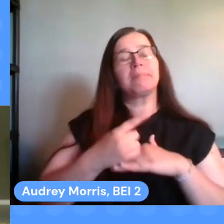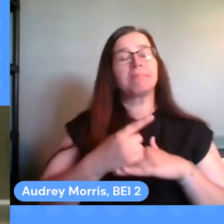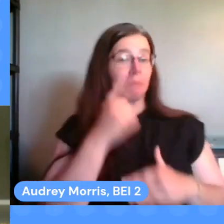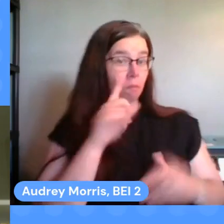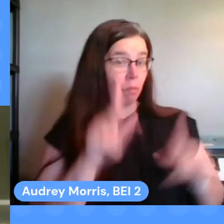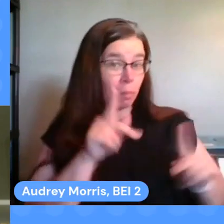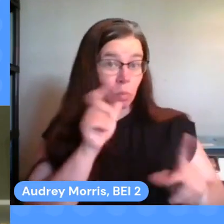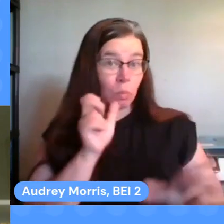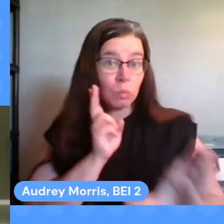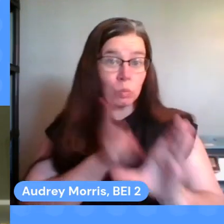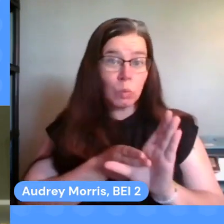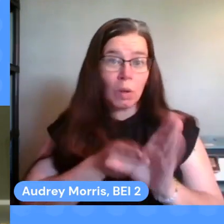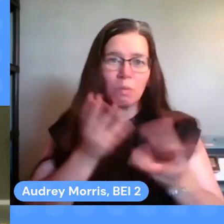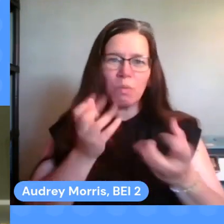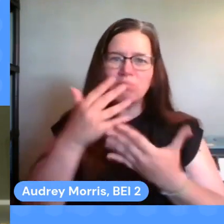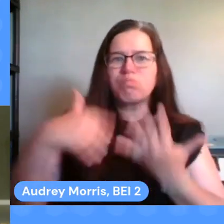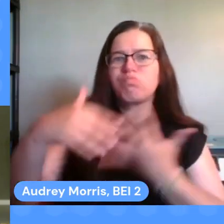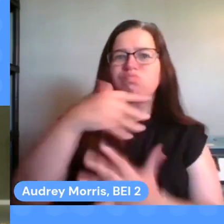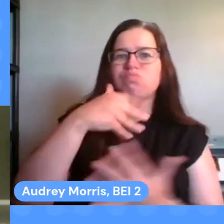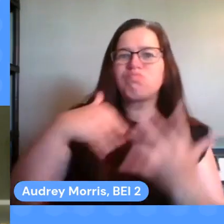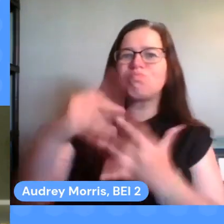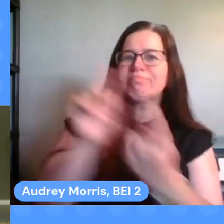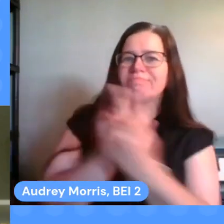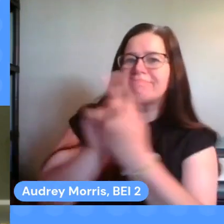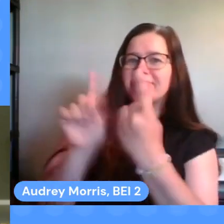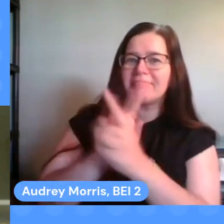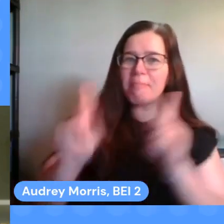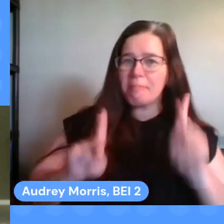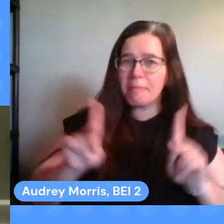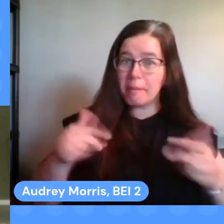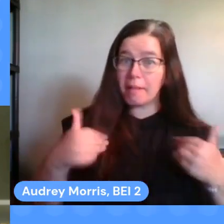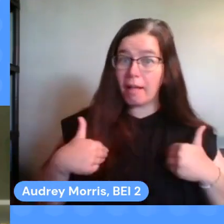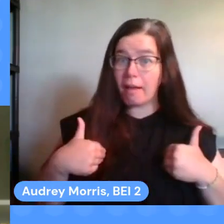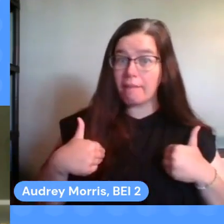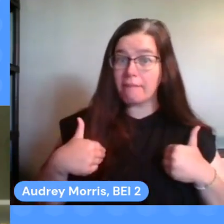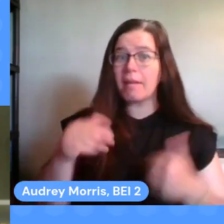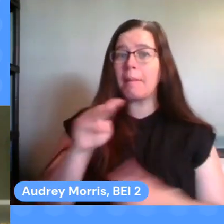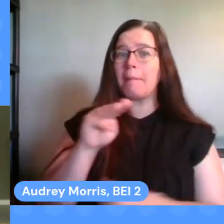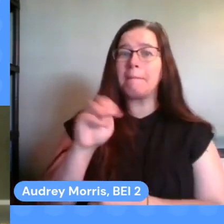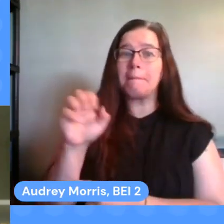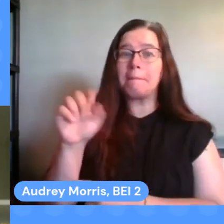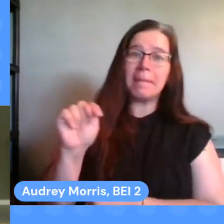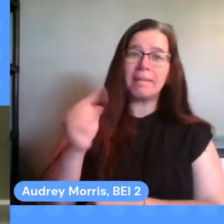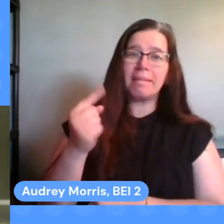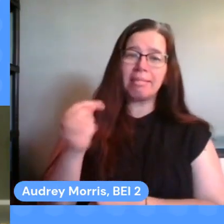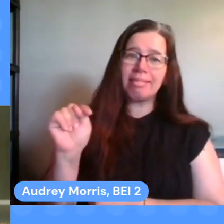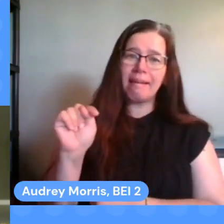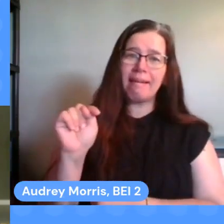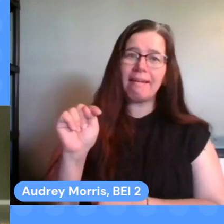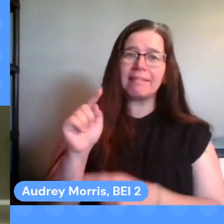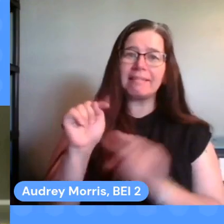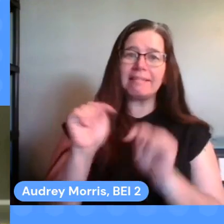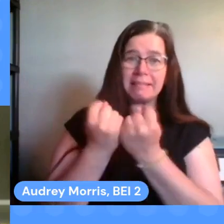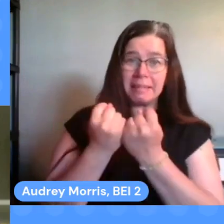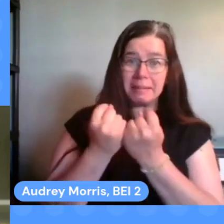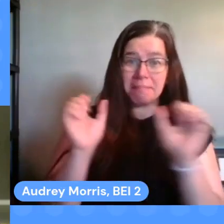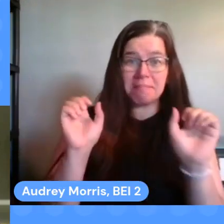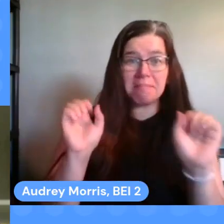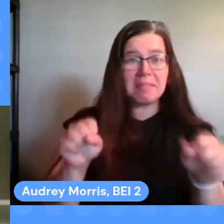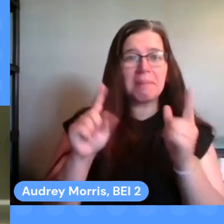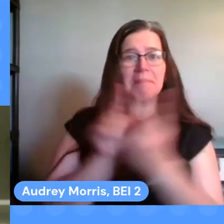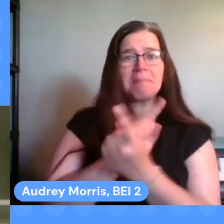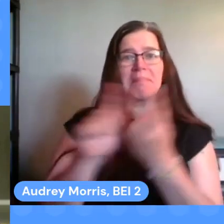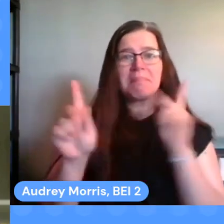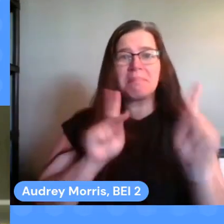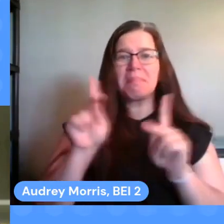attendees looking to get social and make connections, we have Meet the Scratch Team, where you can meet members across